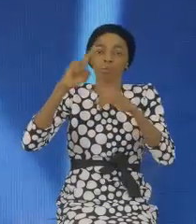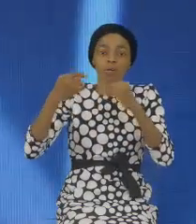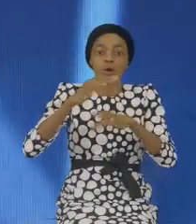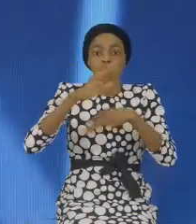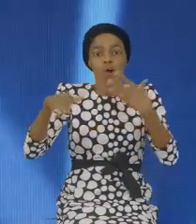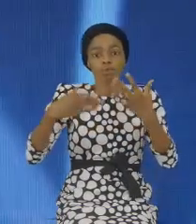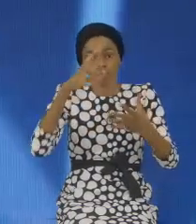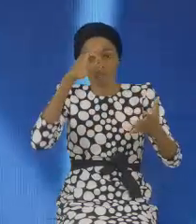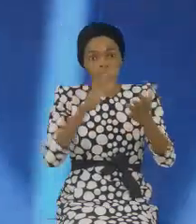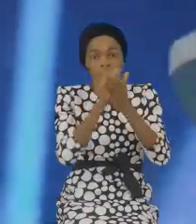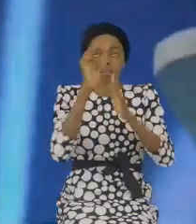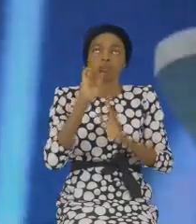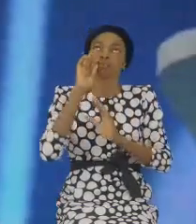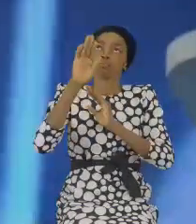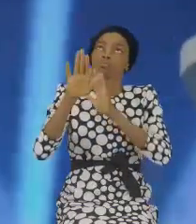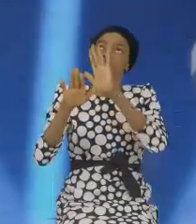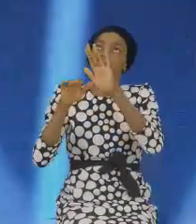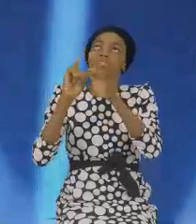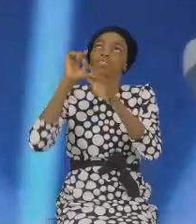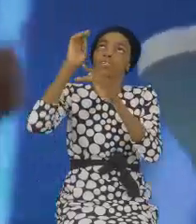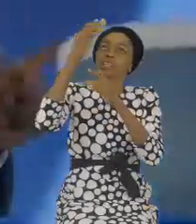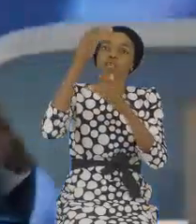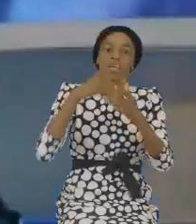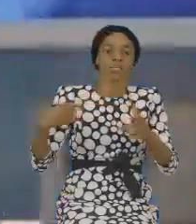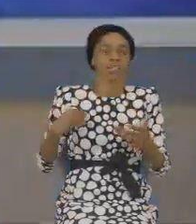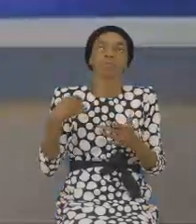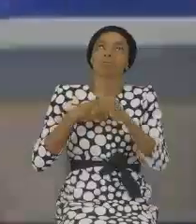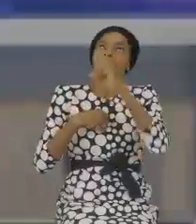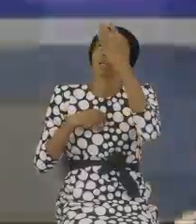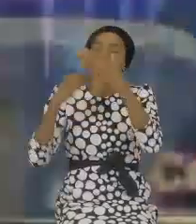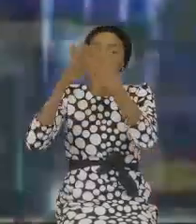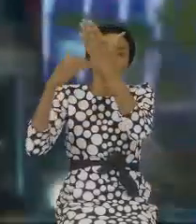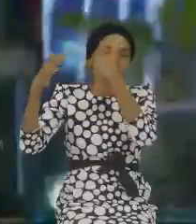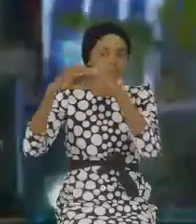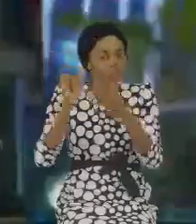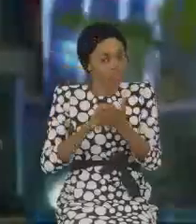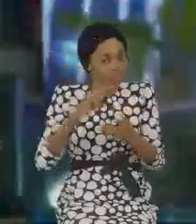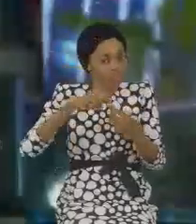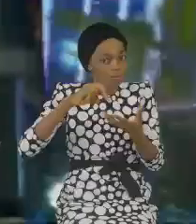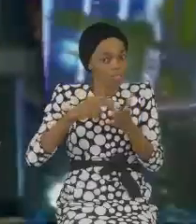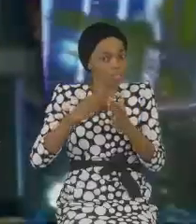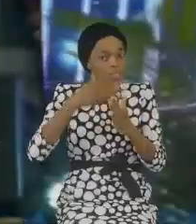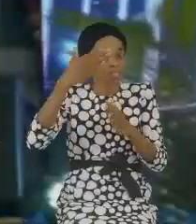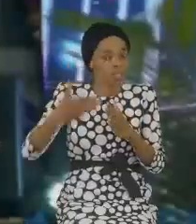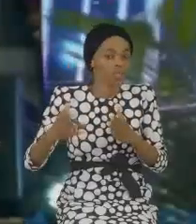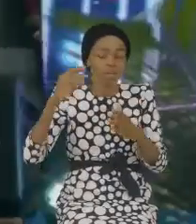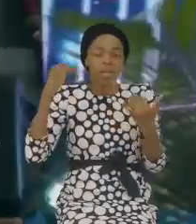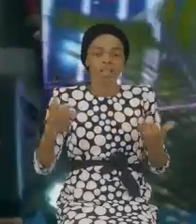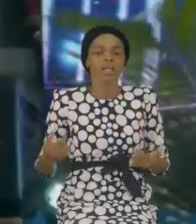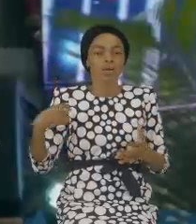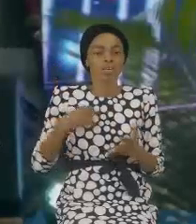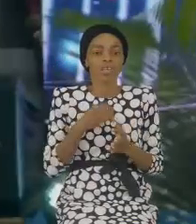then we're there, the cycle is completed in your ministry. Then if you're going to have